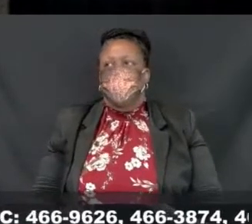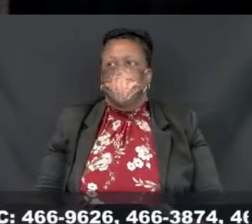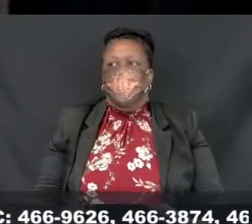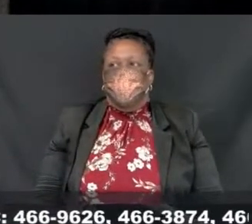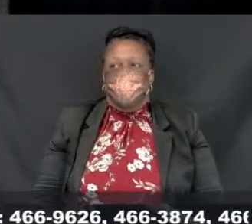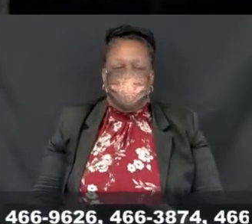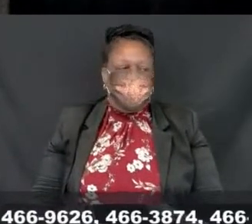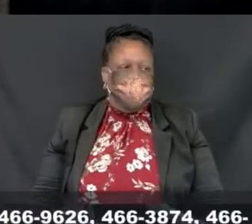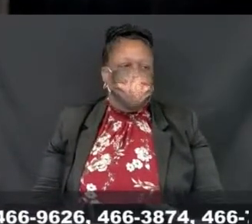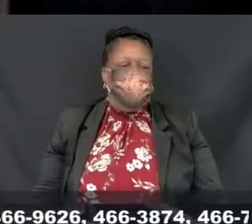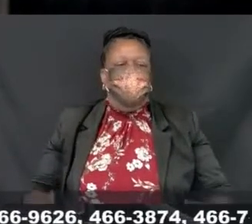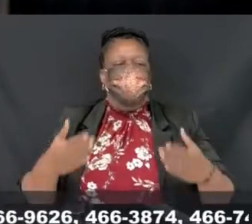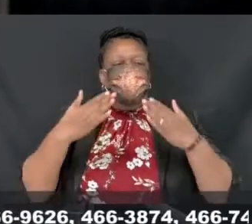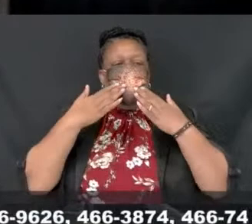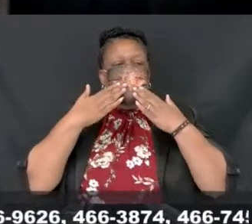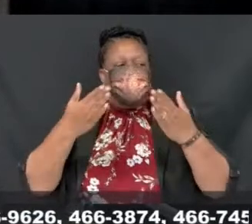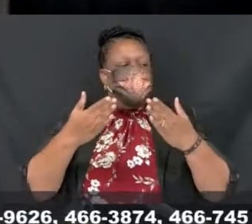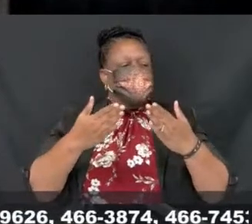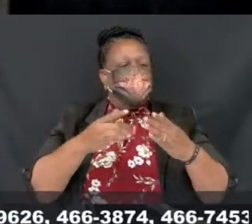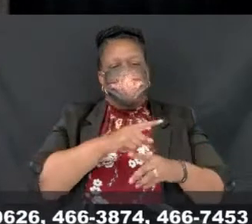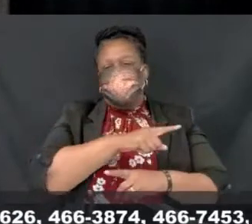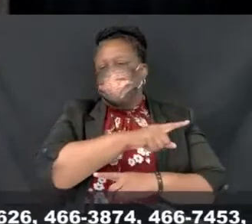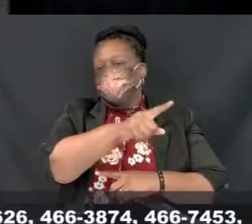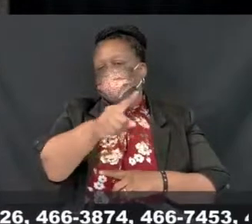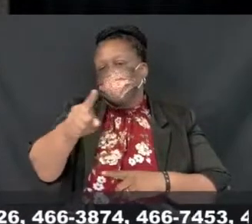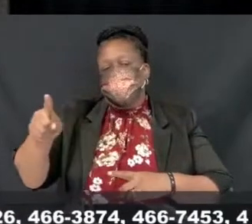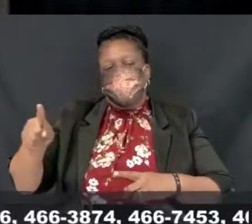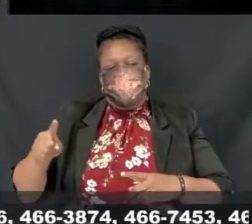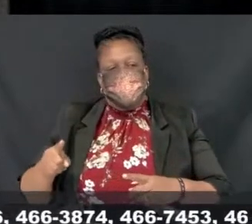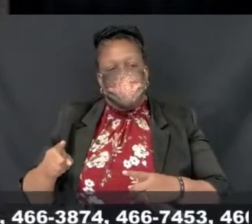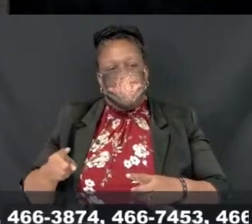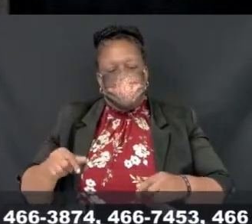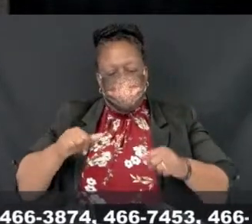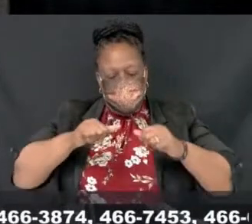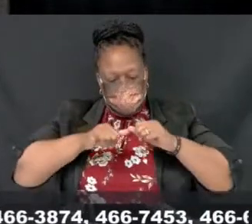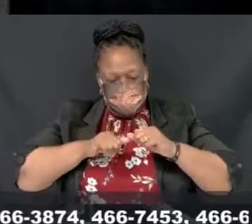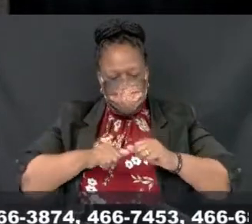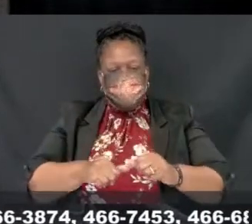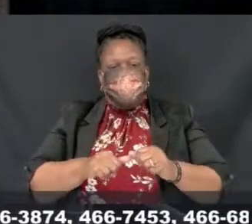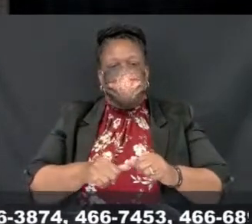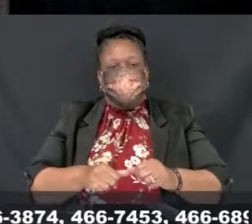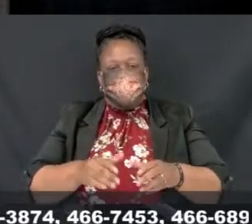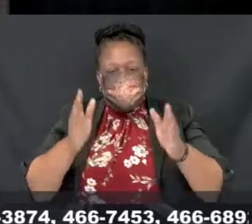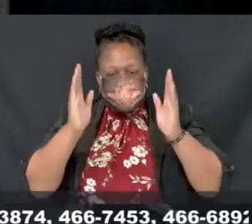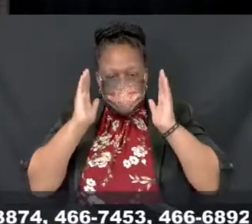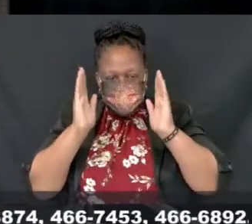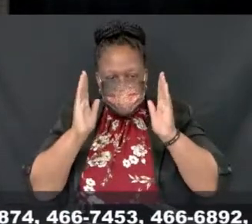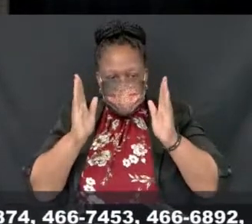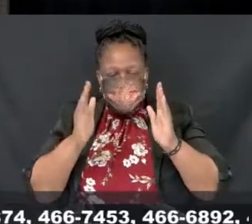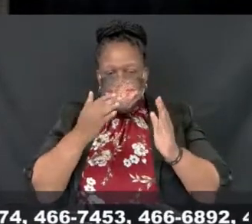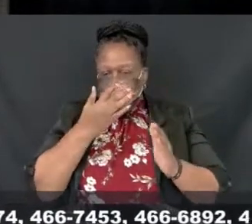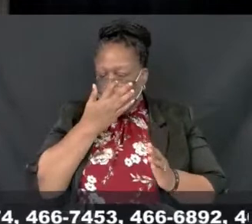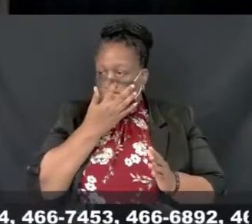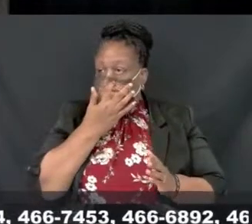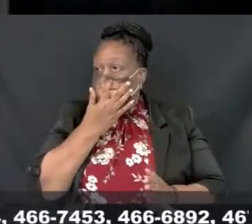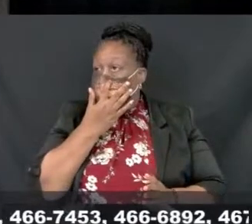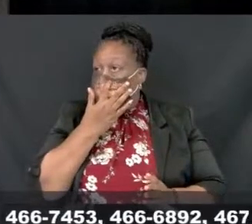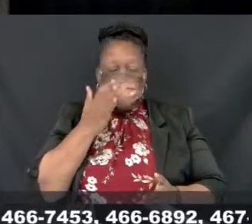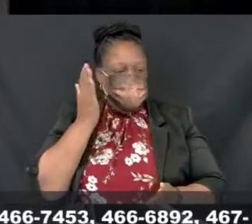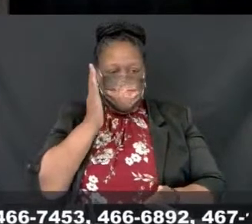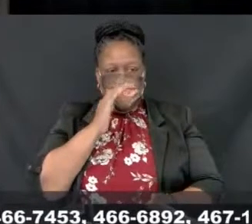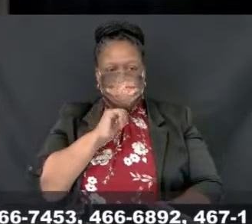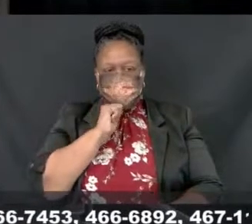But thank you so much to all of you. And of course, we continue to remain very vigilant, not because